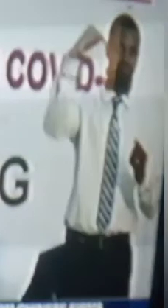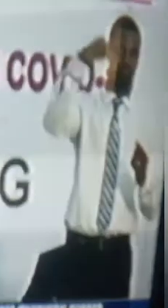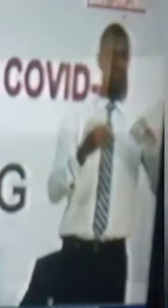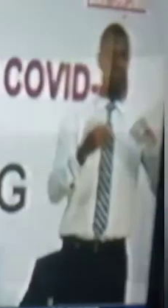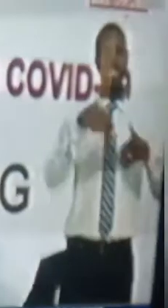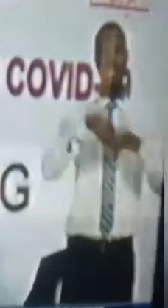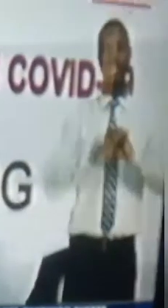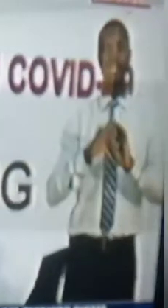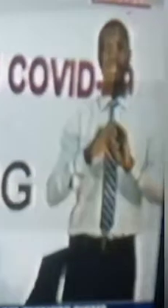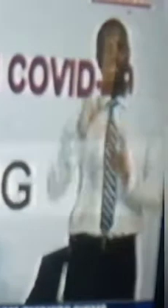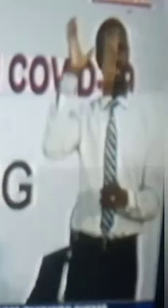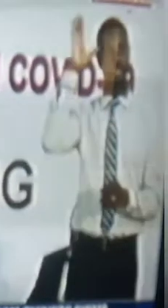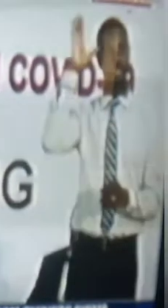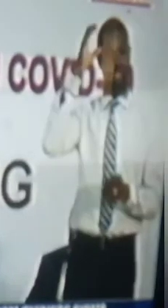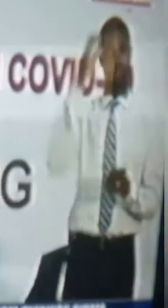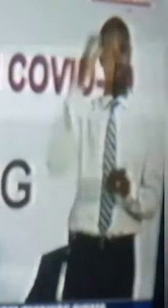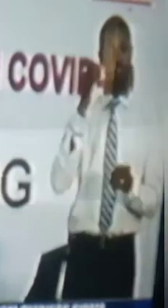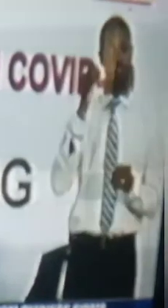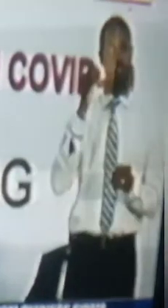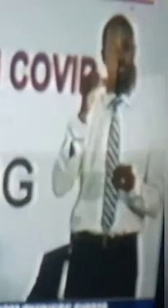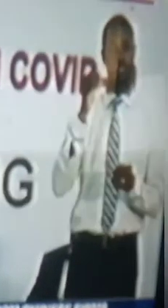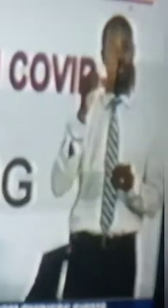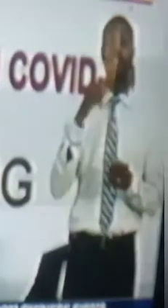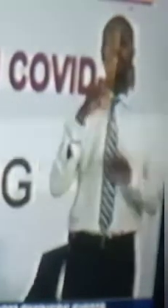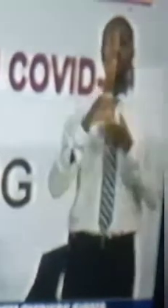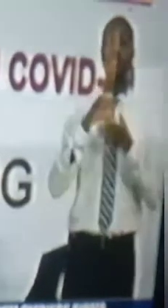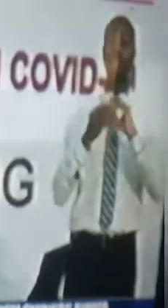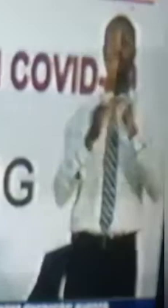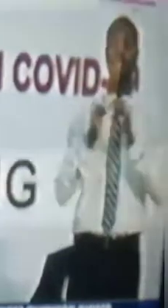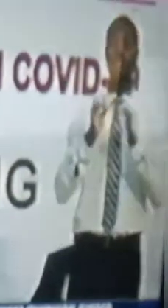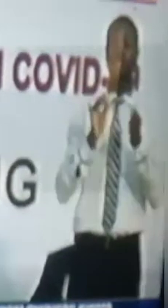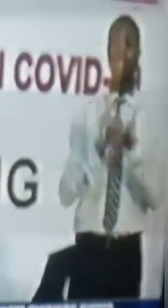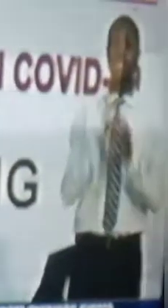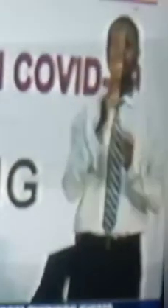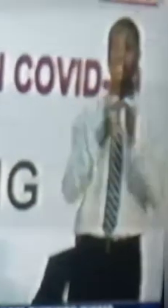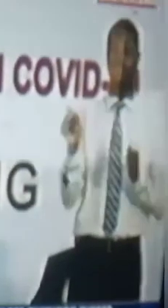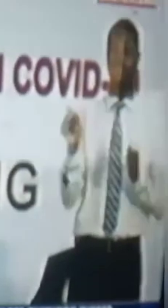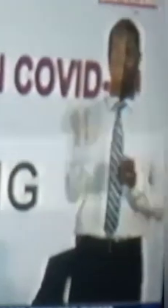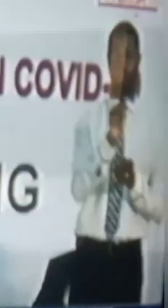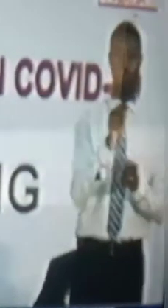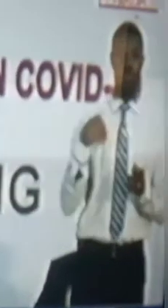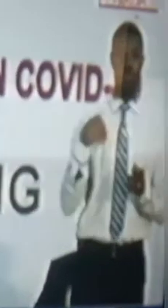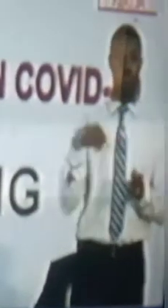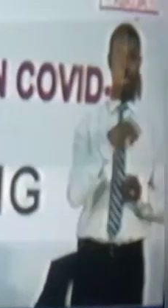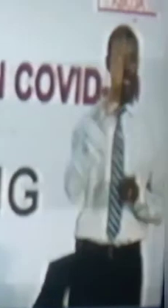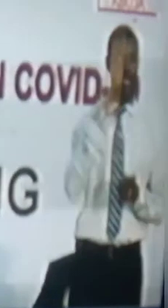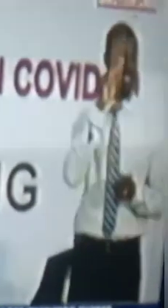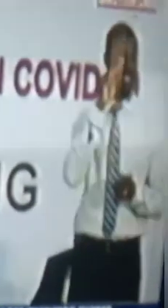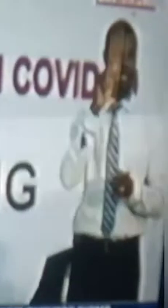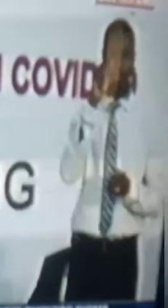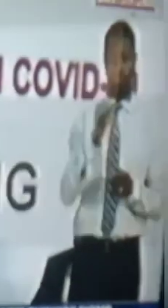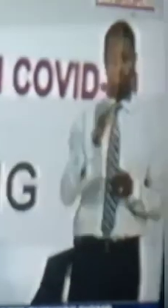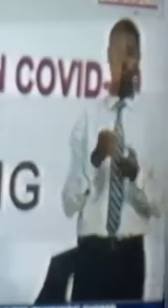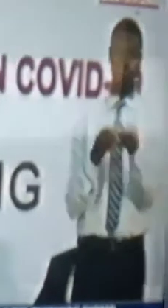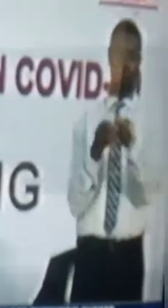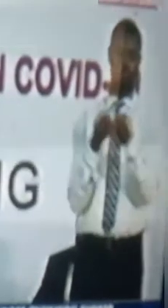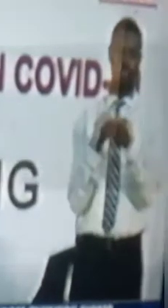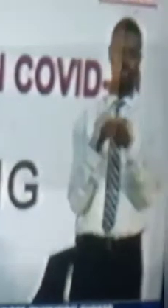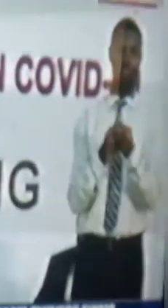said, paraventure, we will seek and will require such